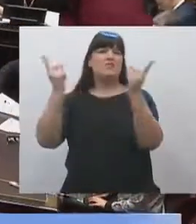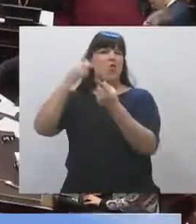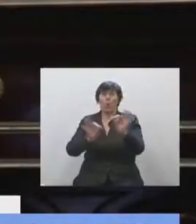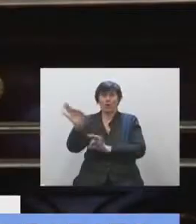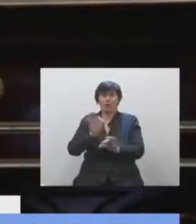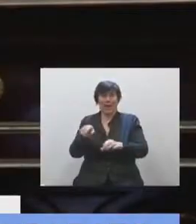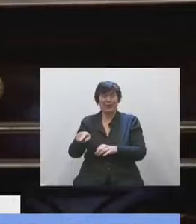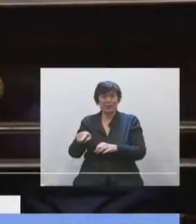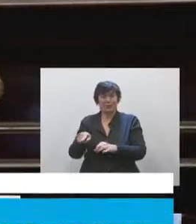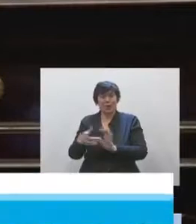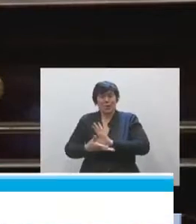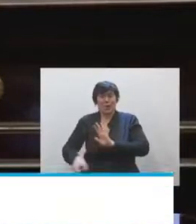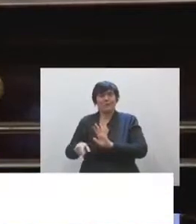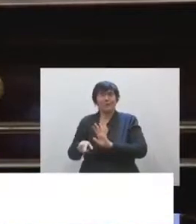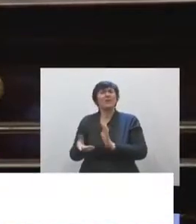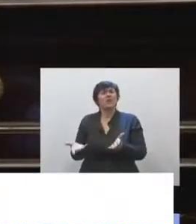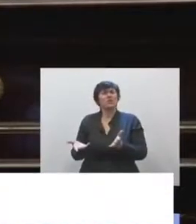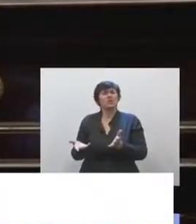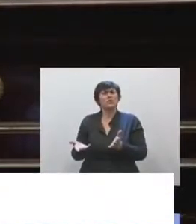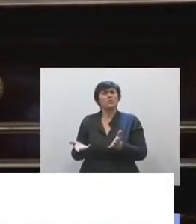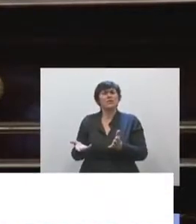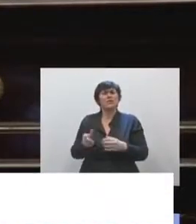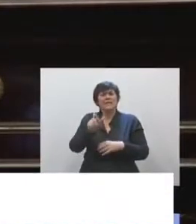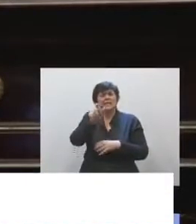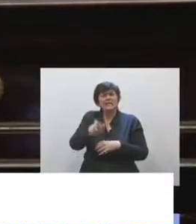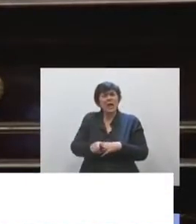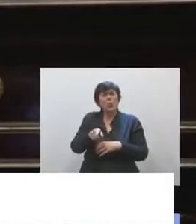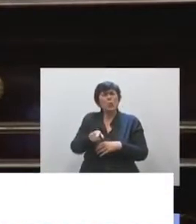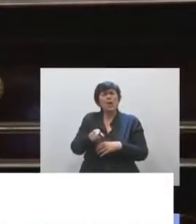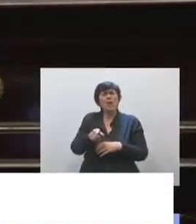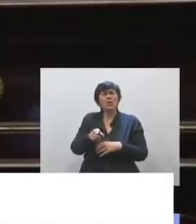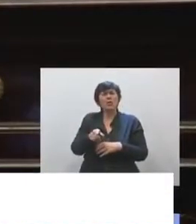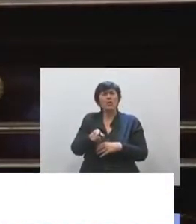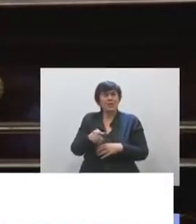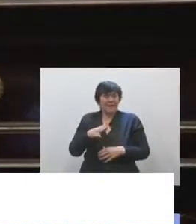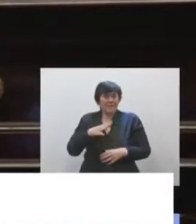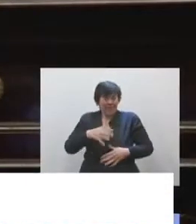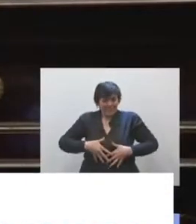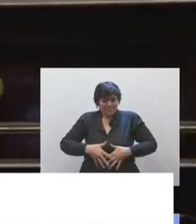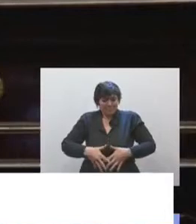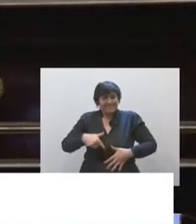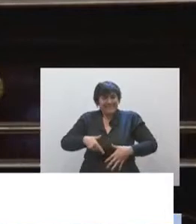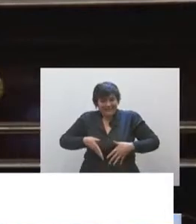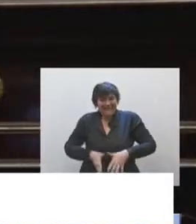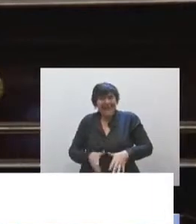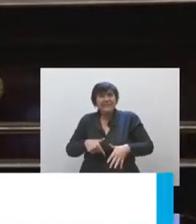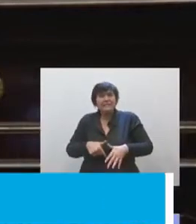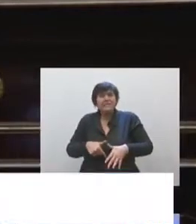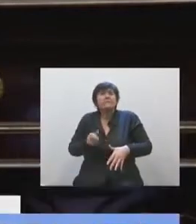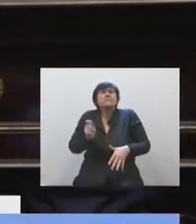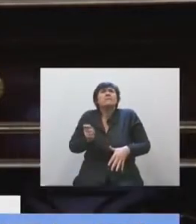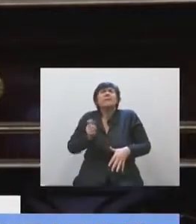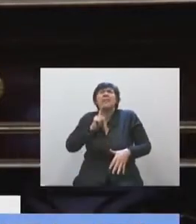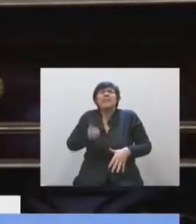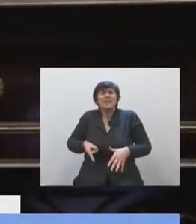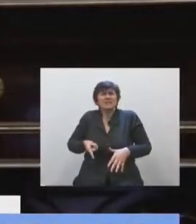life. Legalization would mean leaving a human being's life, an unborn one, to the mercy of the